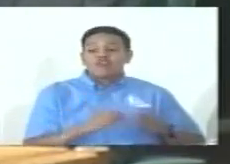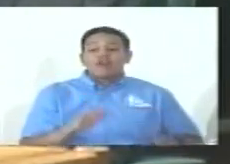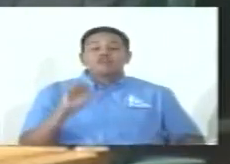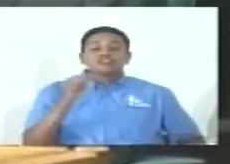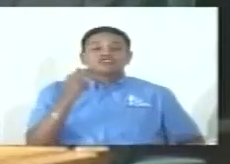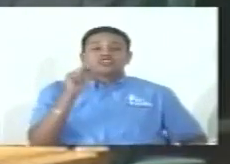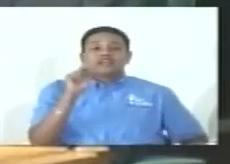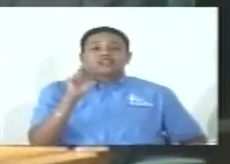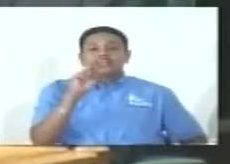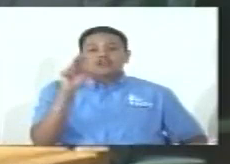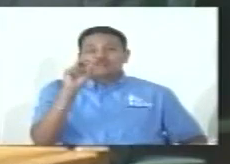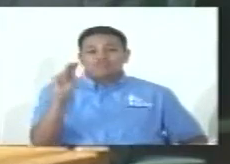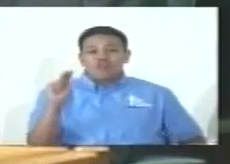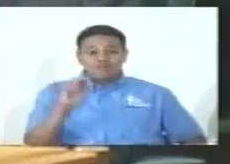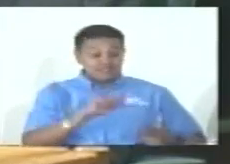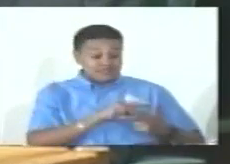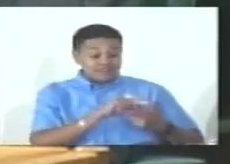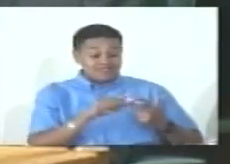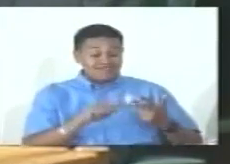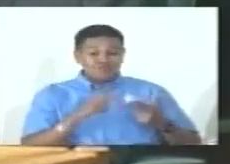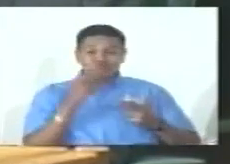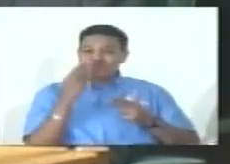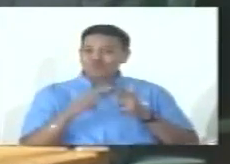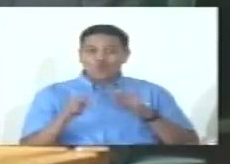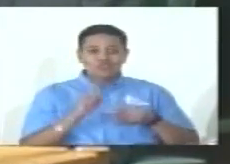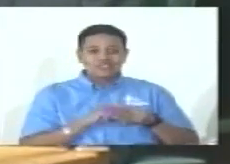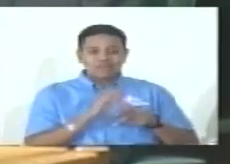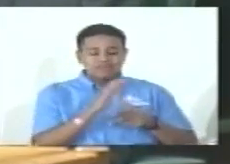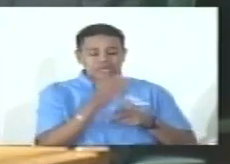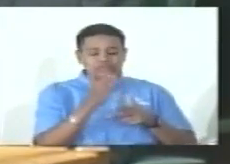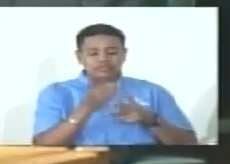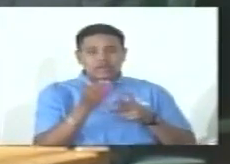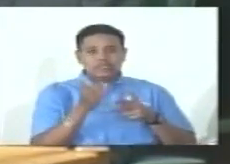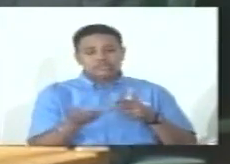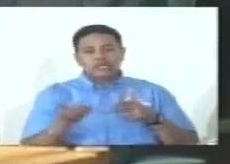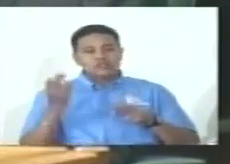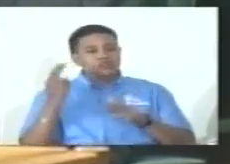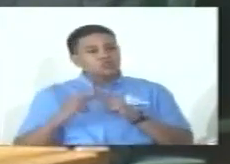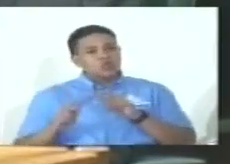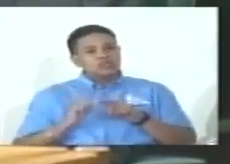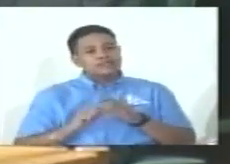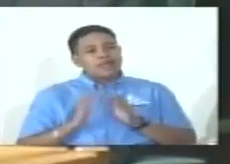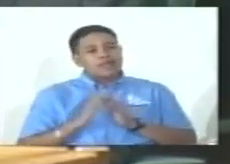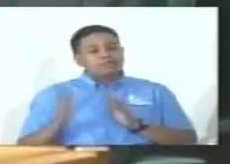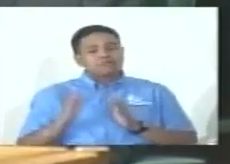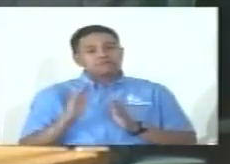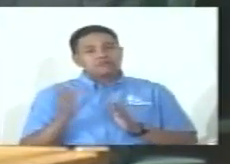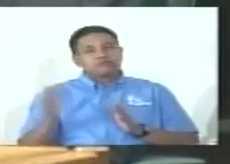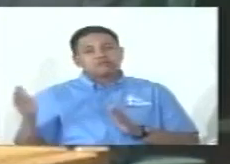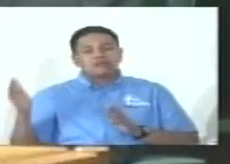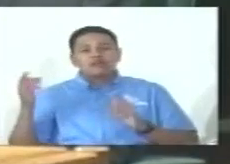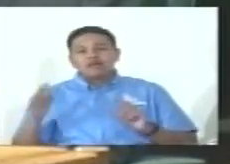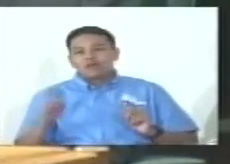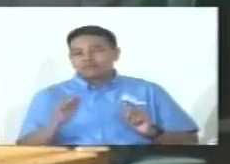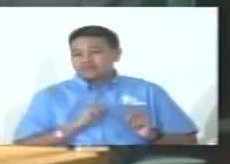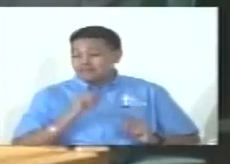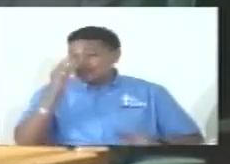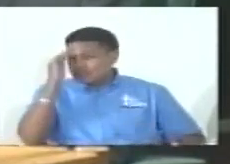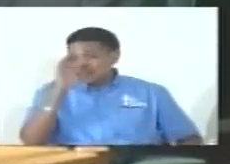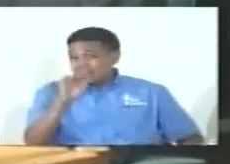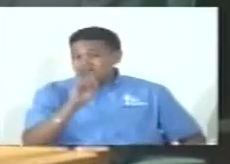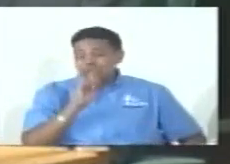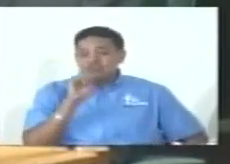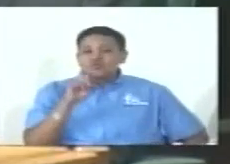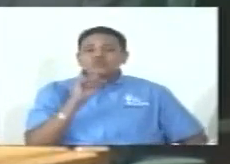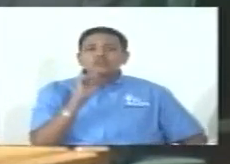Robinson, all within a very short period of time. And I think it